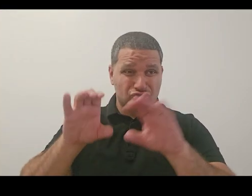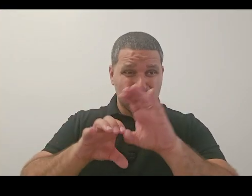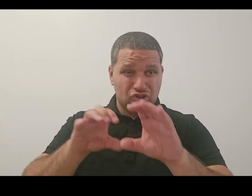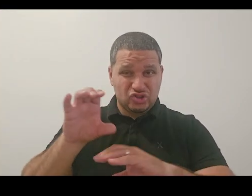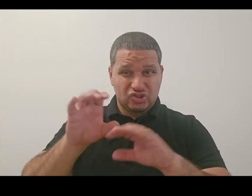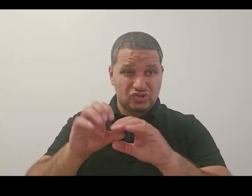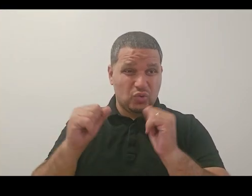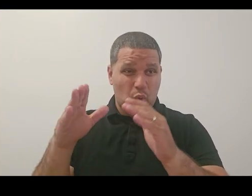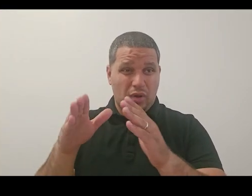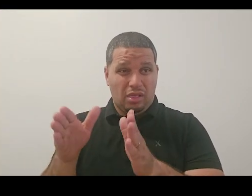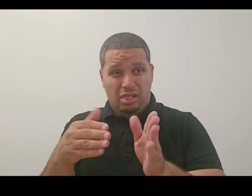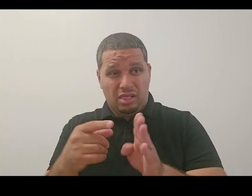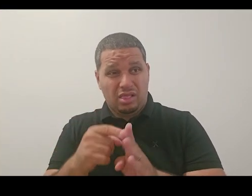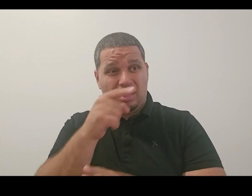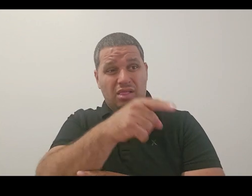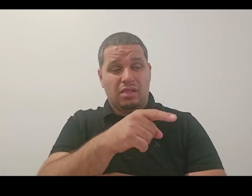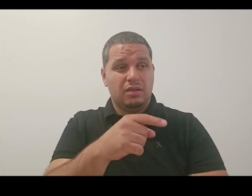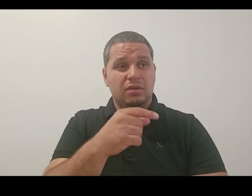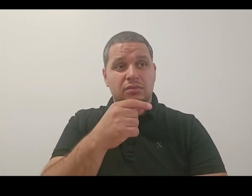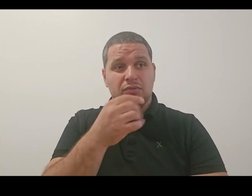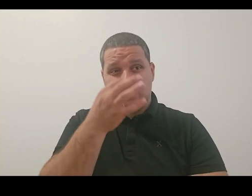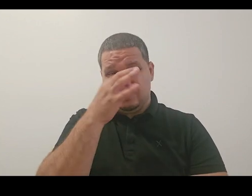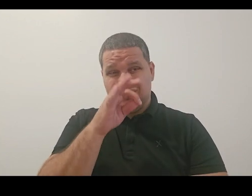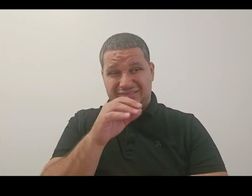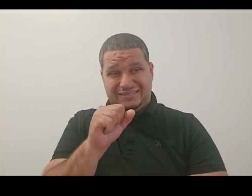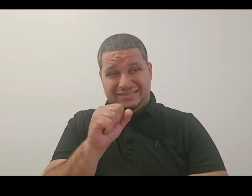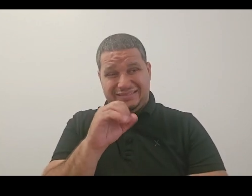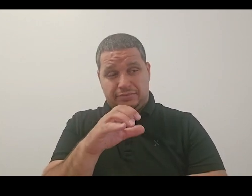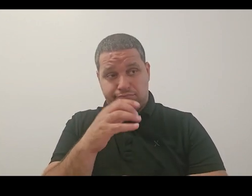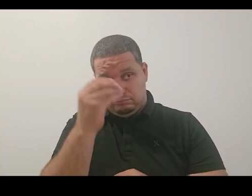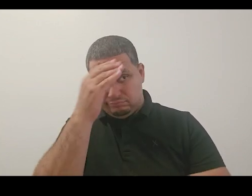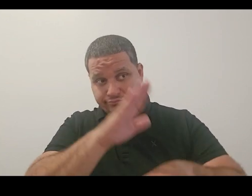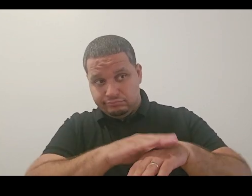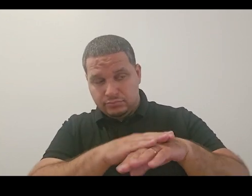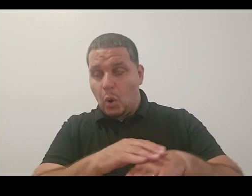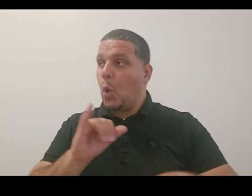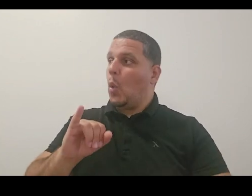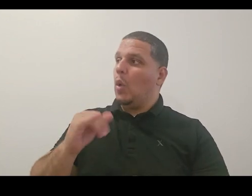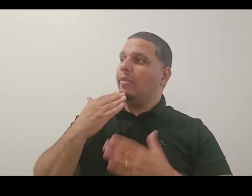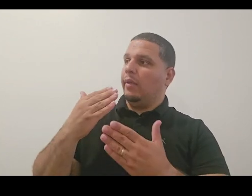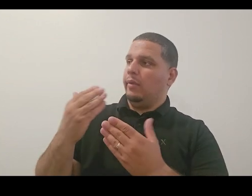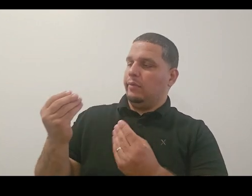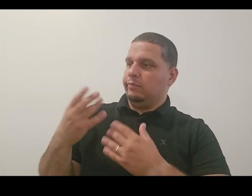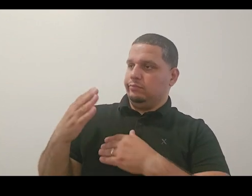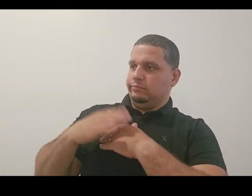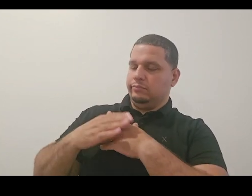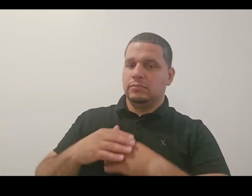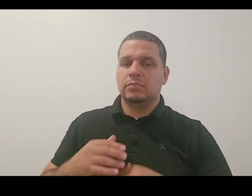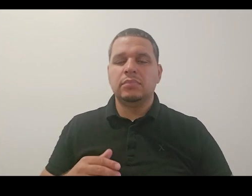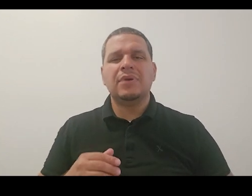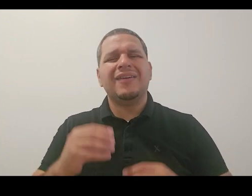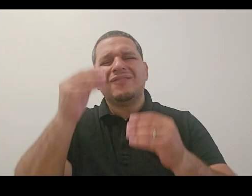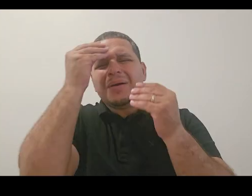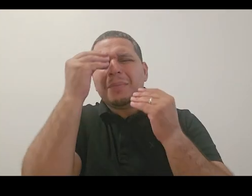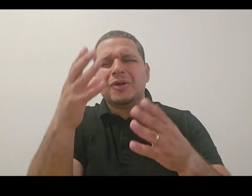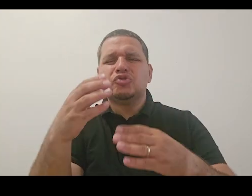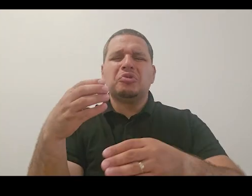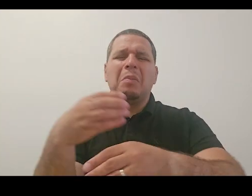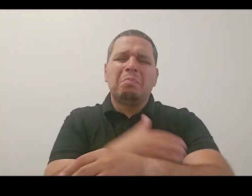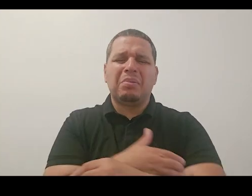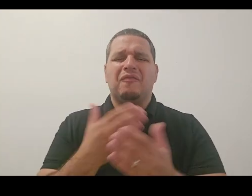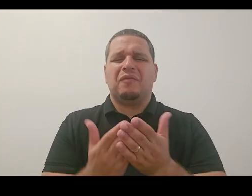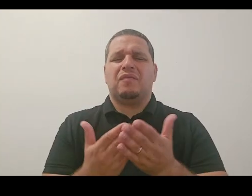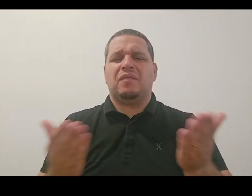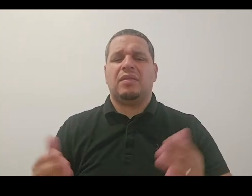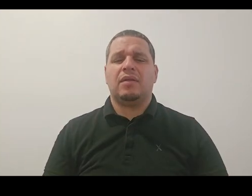there's construction and everybody's diverted off the sidewalk in a couple seconds. Just heads up." Um, Information is